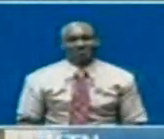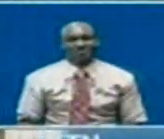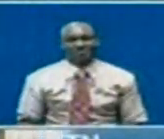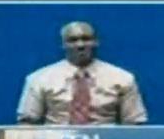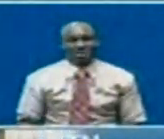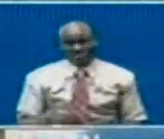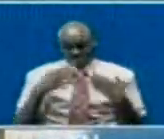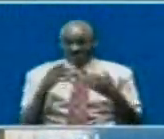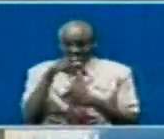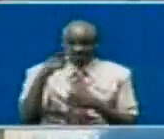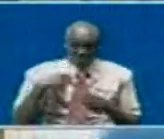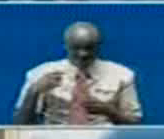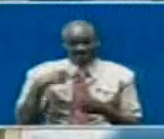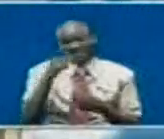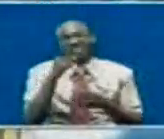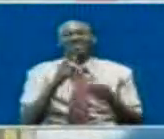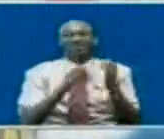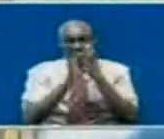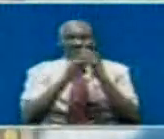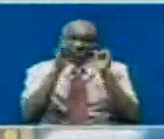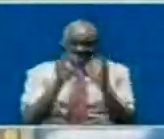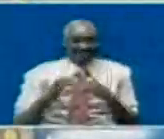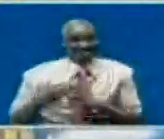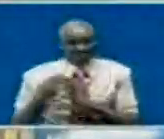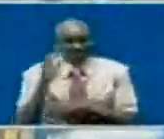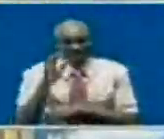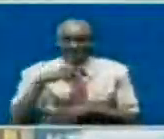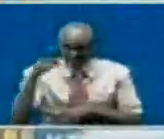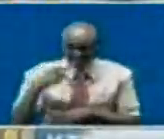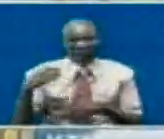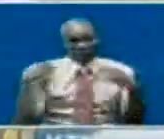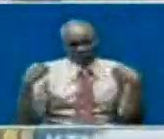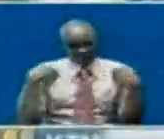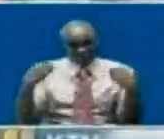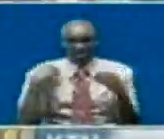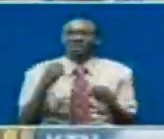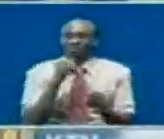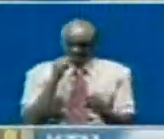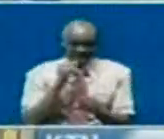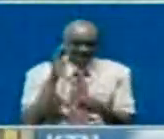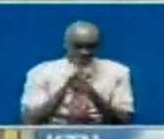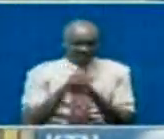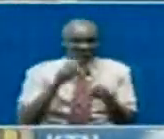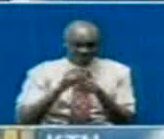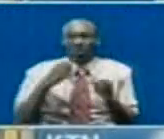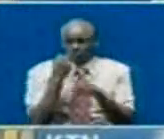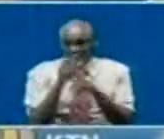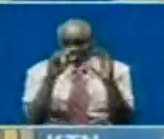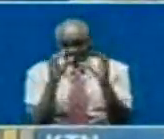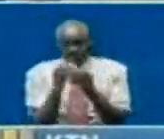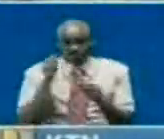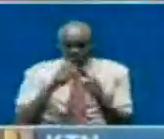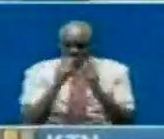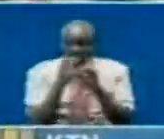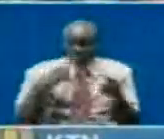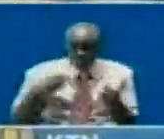They might be the unsung heroines in the sevens rugby, but the Lionesses are sharpening their claws the best way possible to be among the 12 teams settled to battle